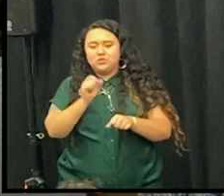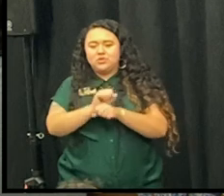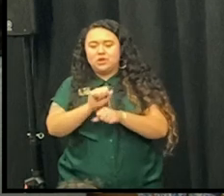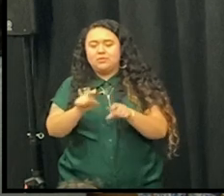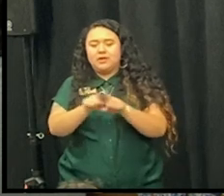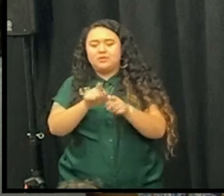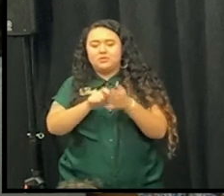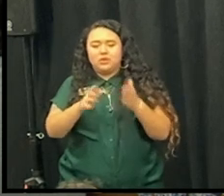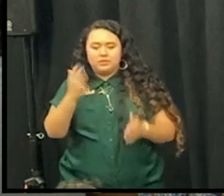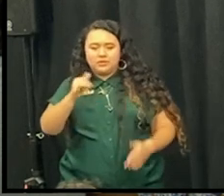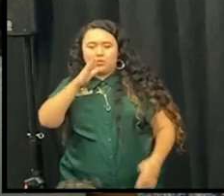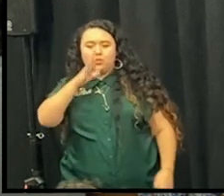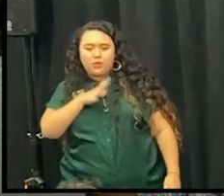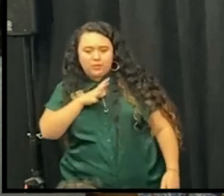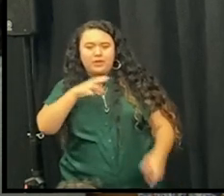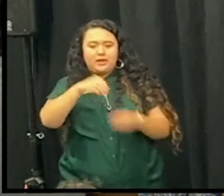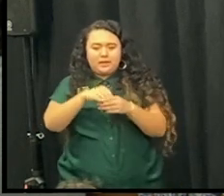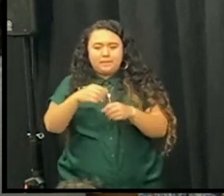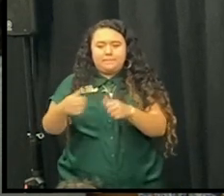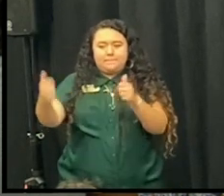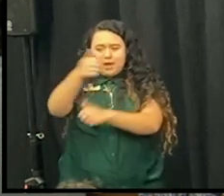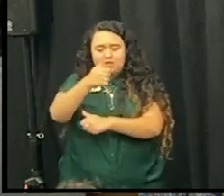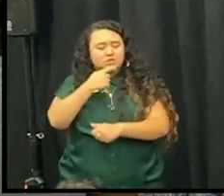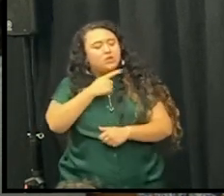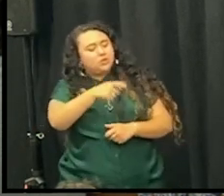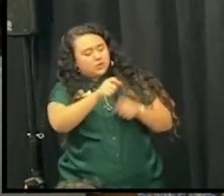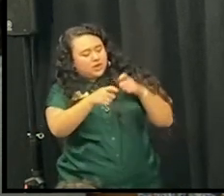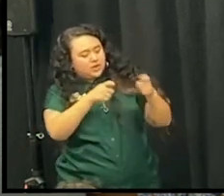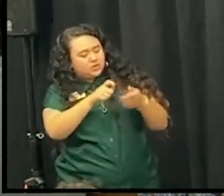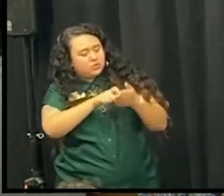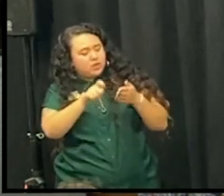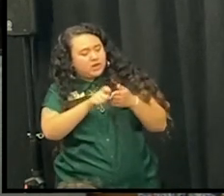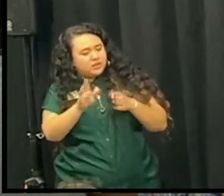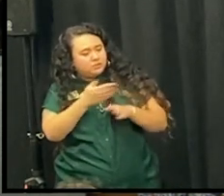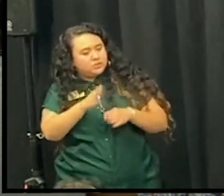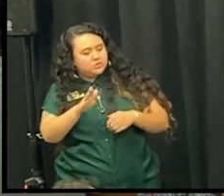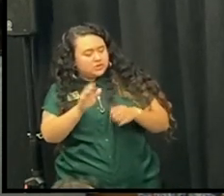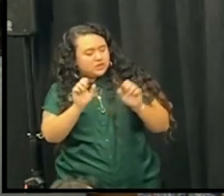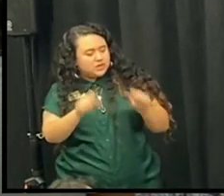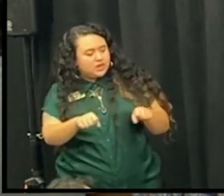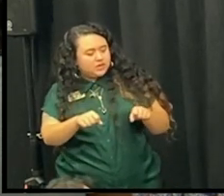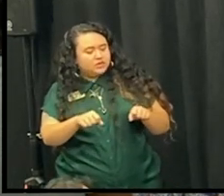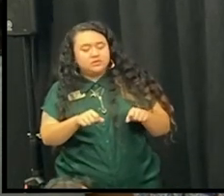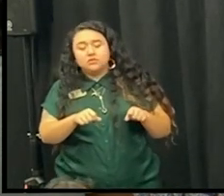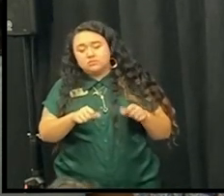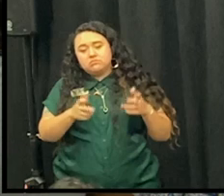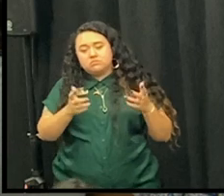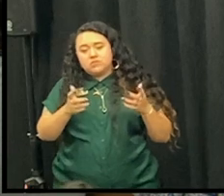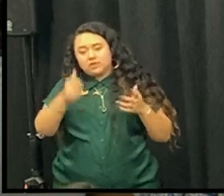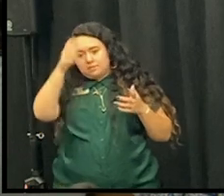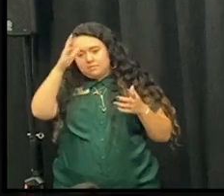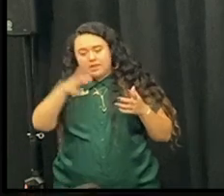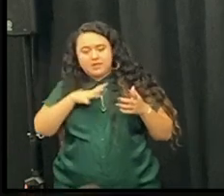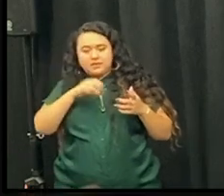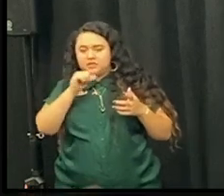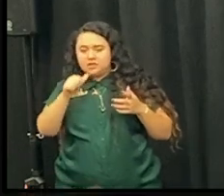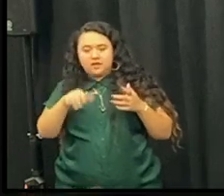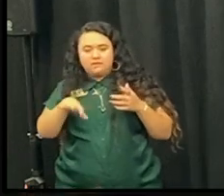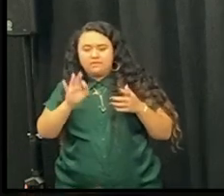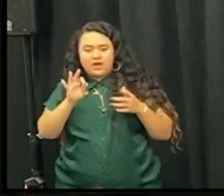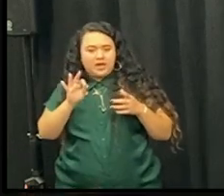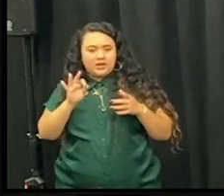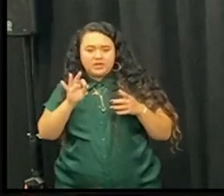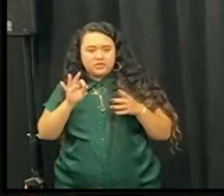were because a woman in power said, I think you can handle writing this score. And the men did not find their way